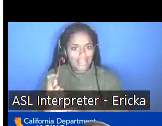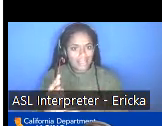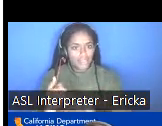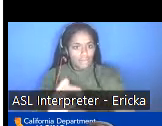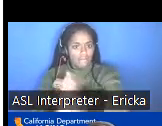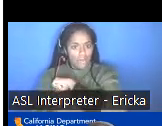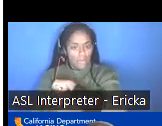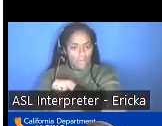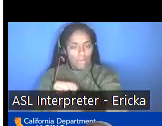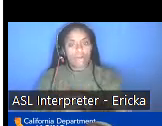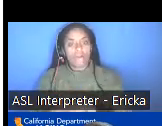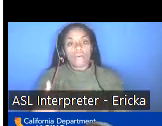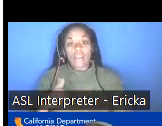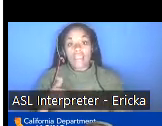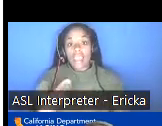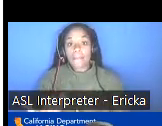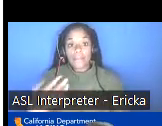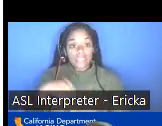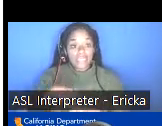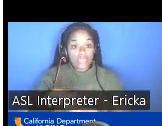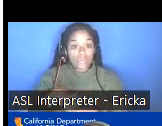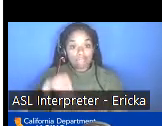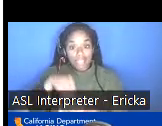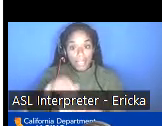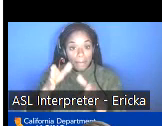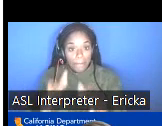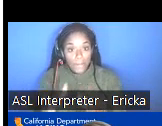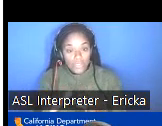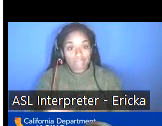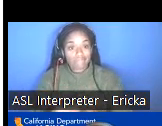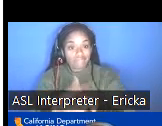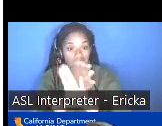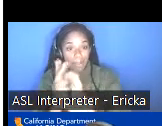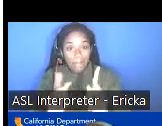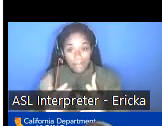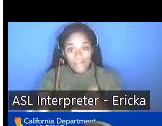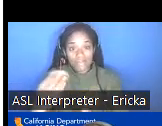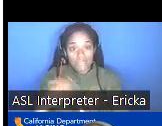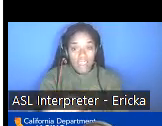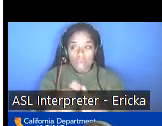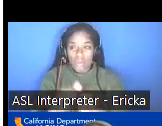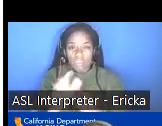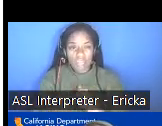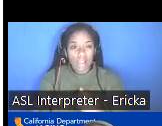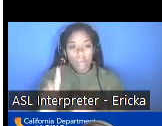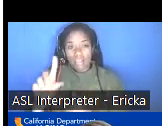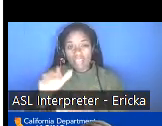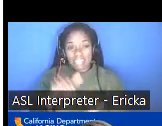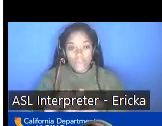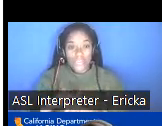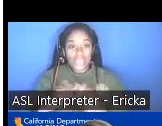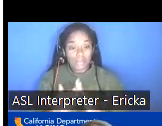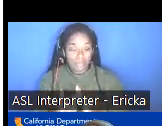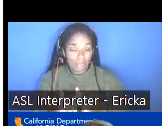had participation both virtually and in person from approximately 1,000 community members and state officials